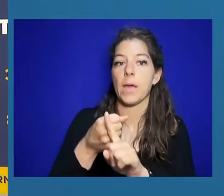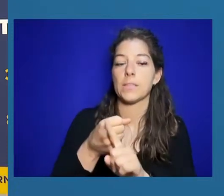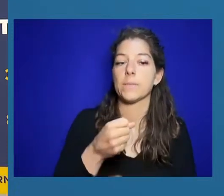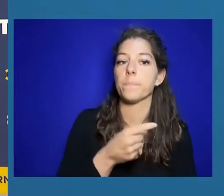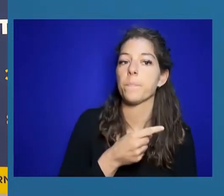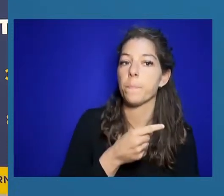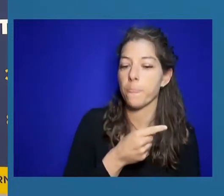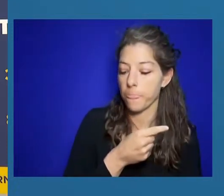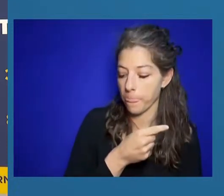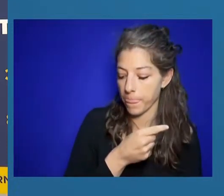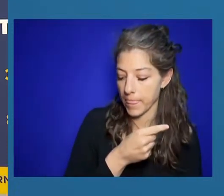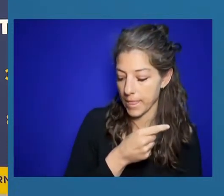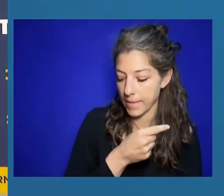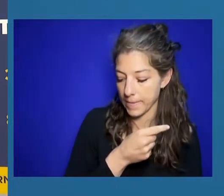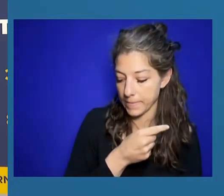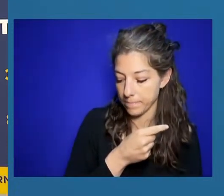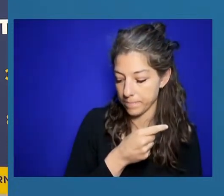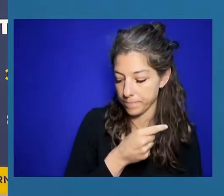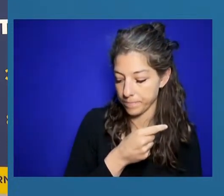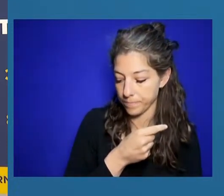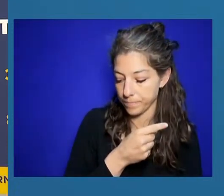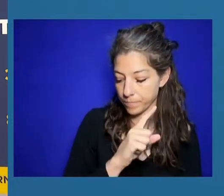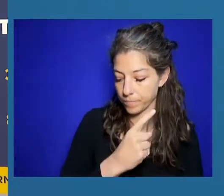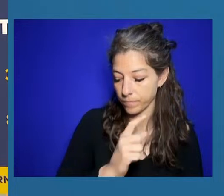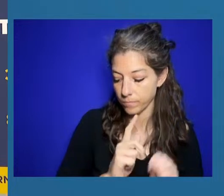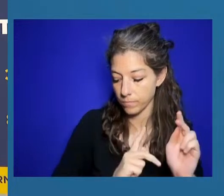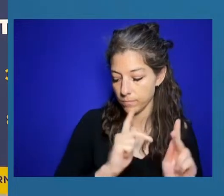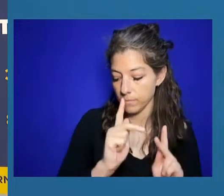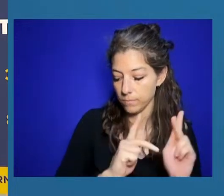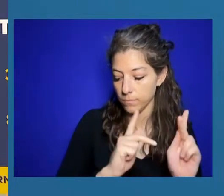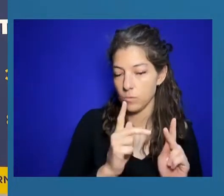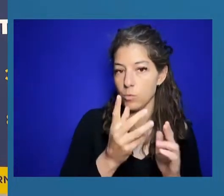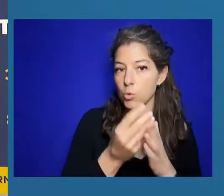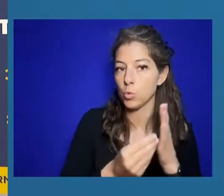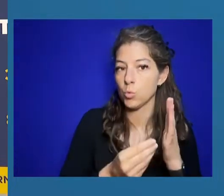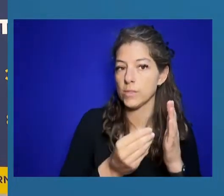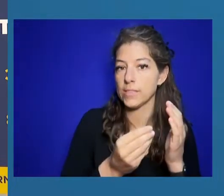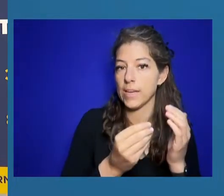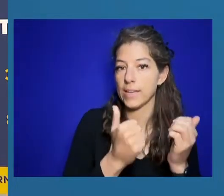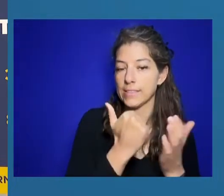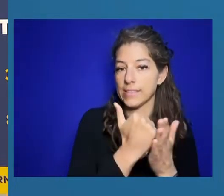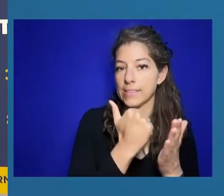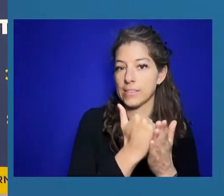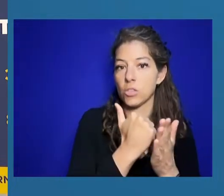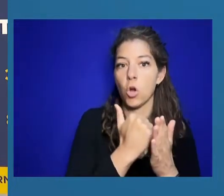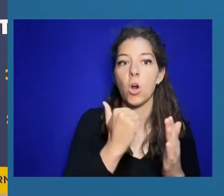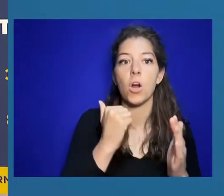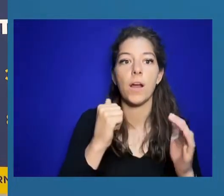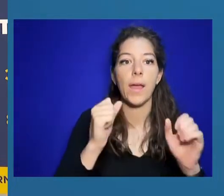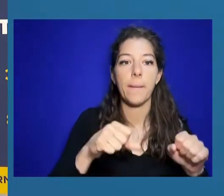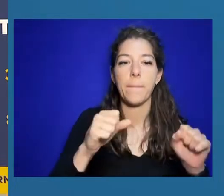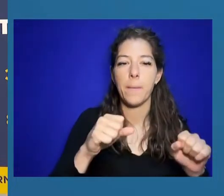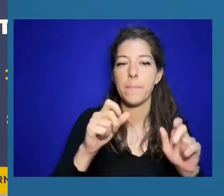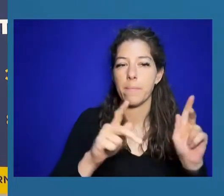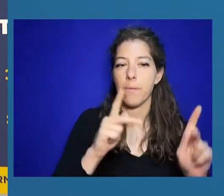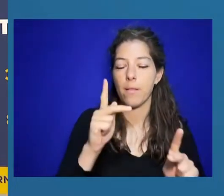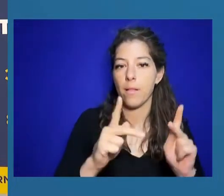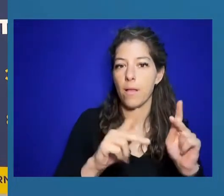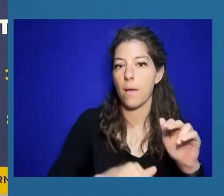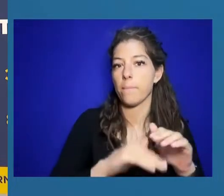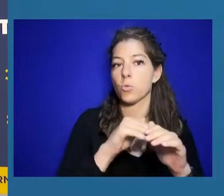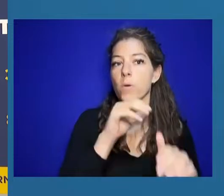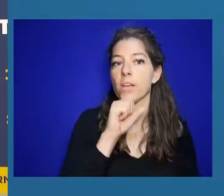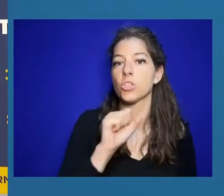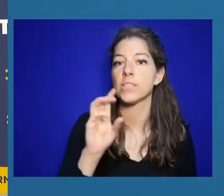believed, the only people that could lose food assistance are those who are able-bodied adults up to age